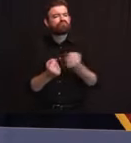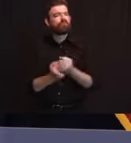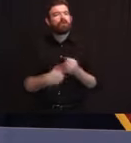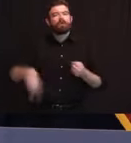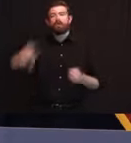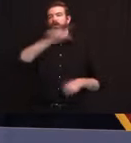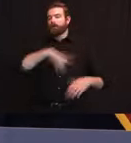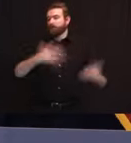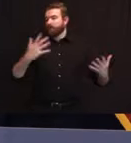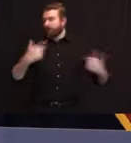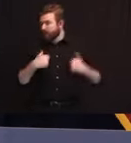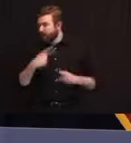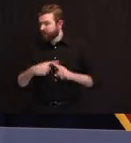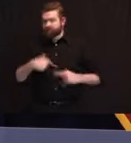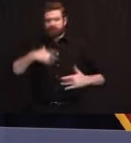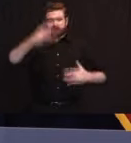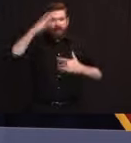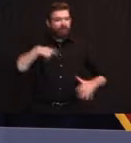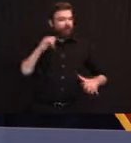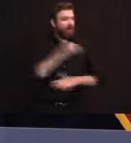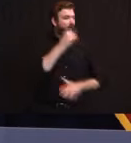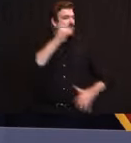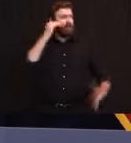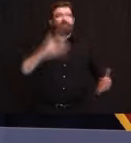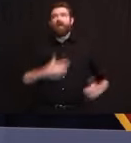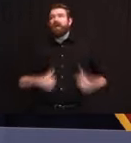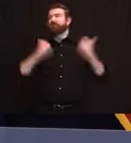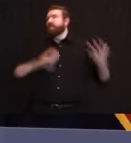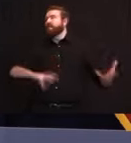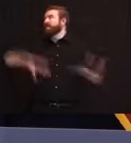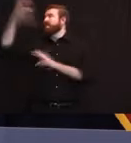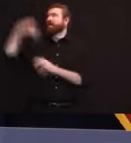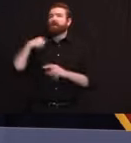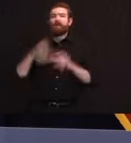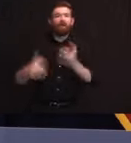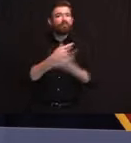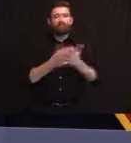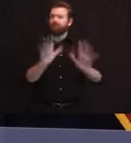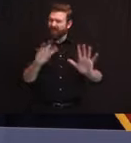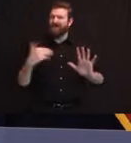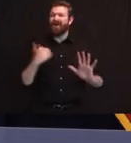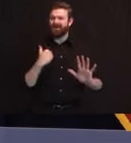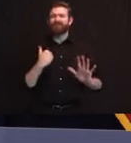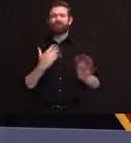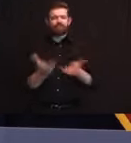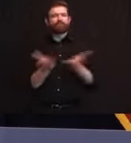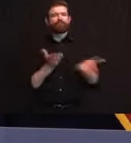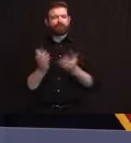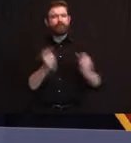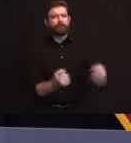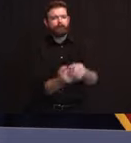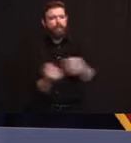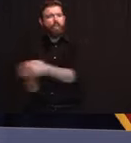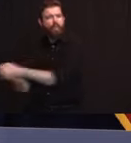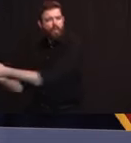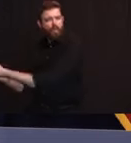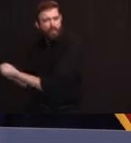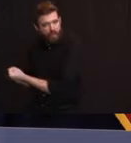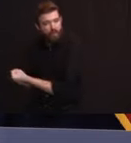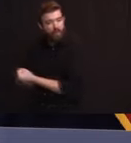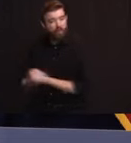governor shared, our hospitals reported a low of 1,480 hospitalizations of